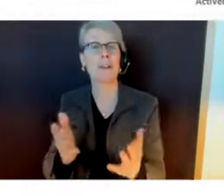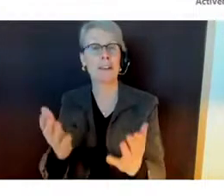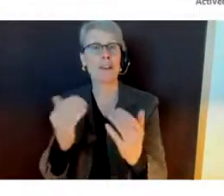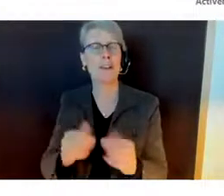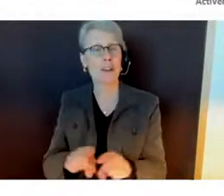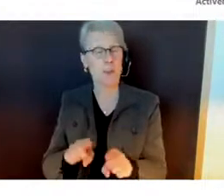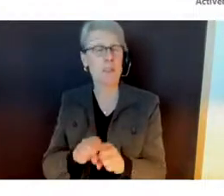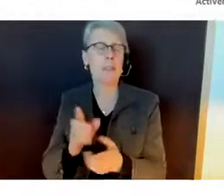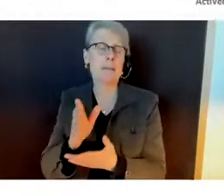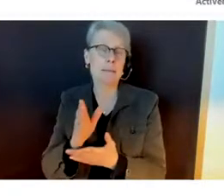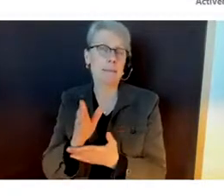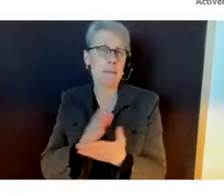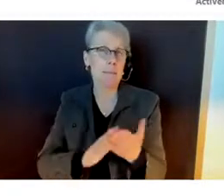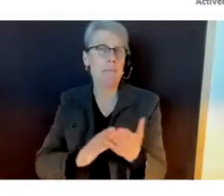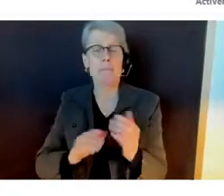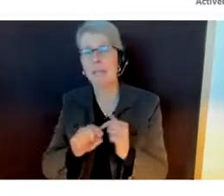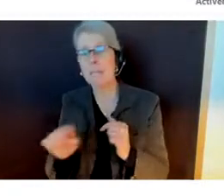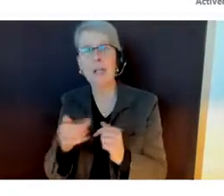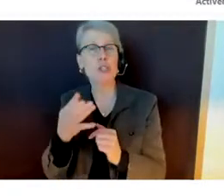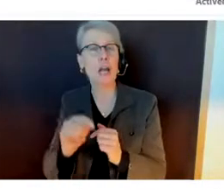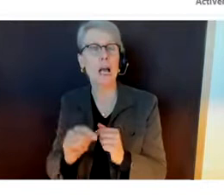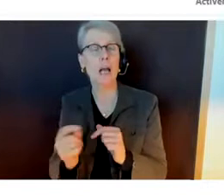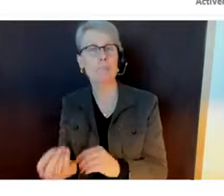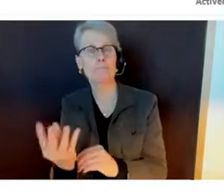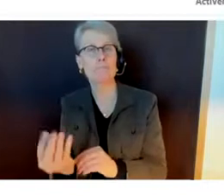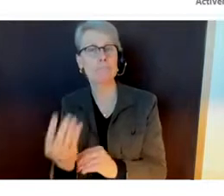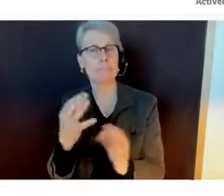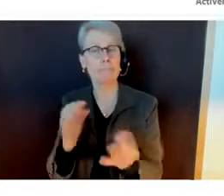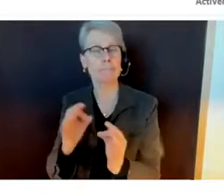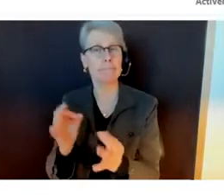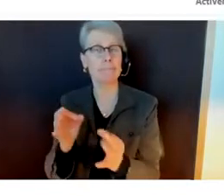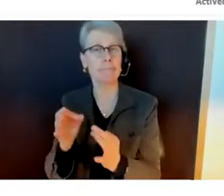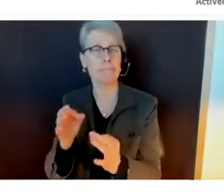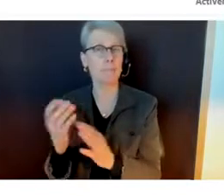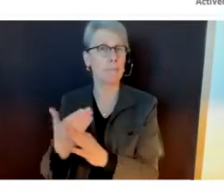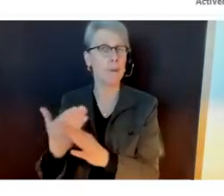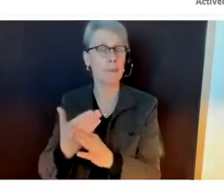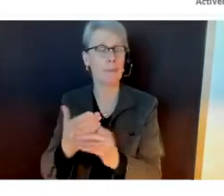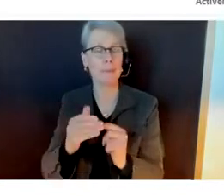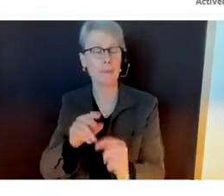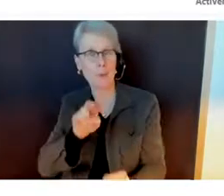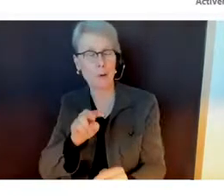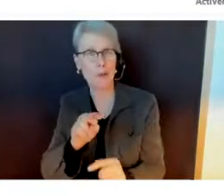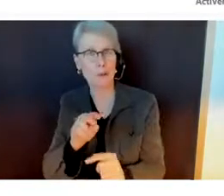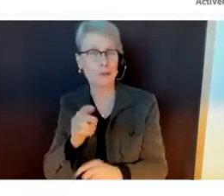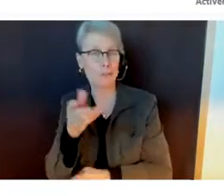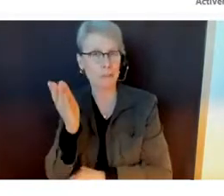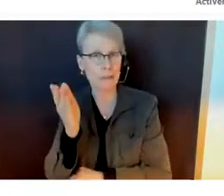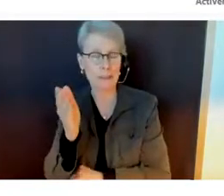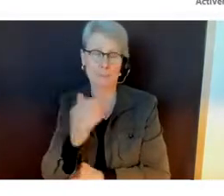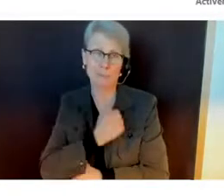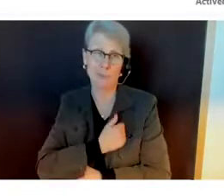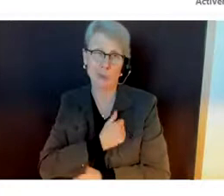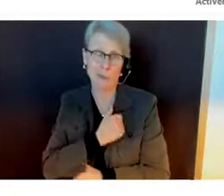We've also understood that sometimes the chat box gets in the way of listening to the presentation, and we're sorry about that's the way that